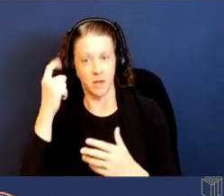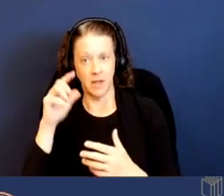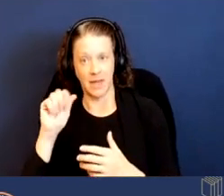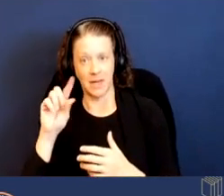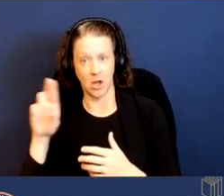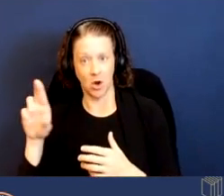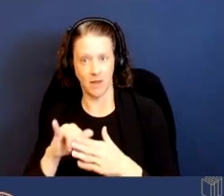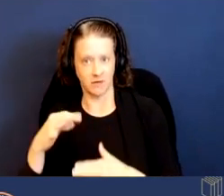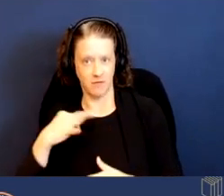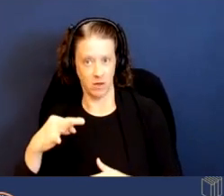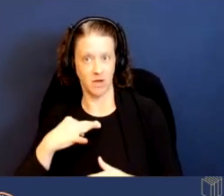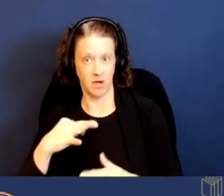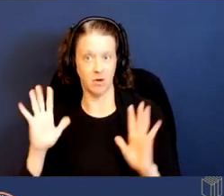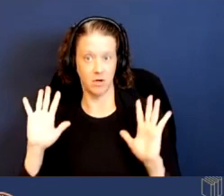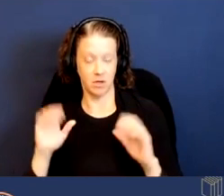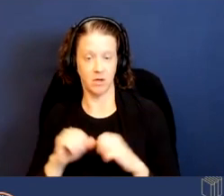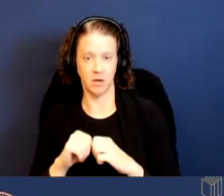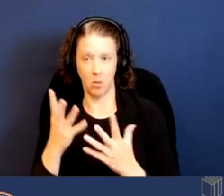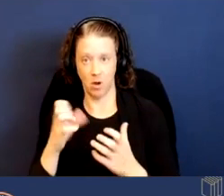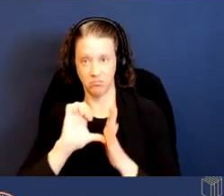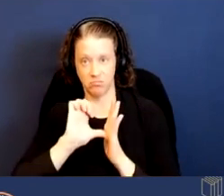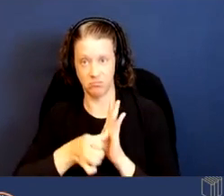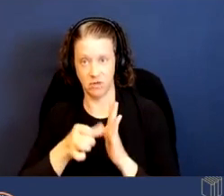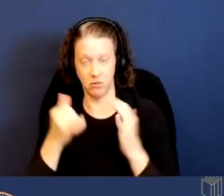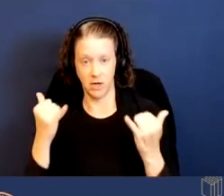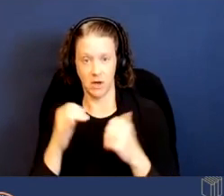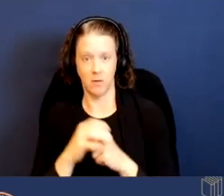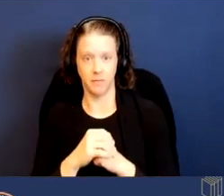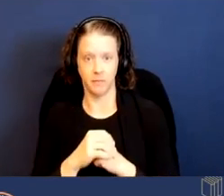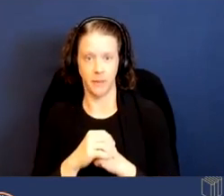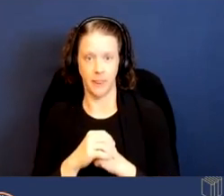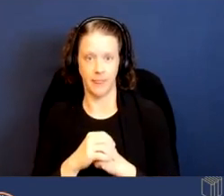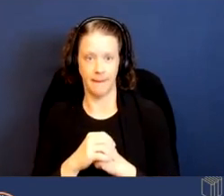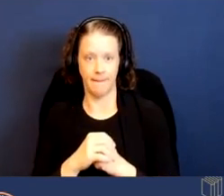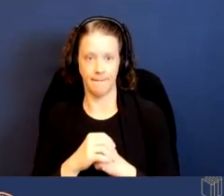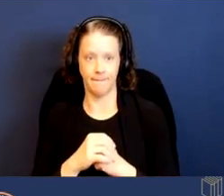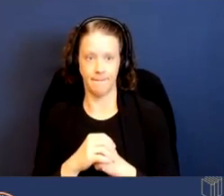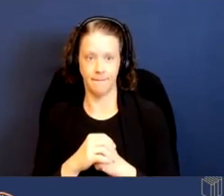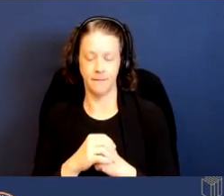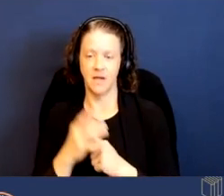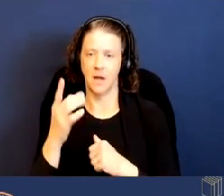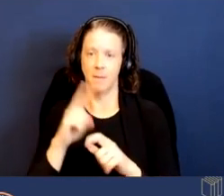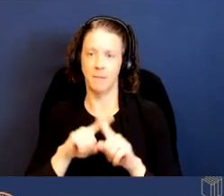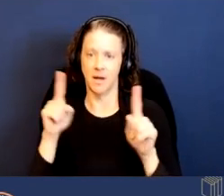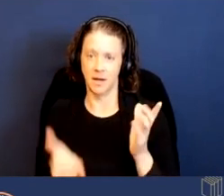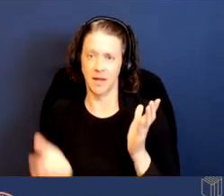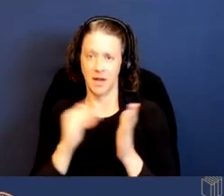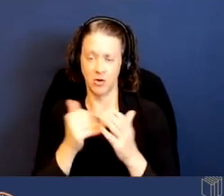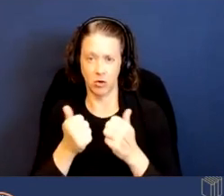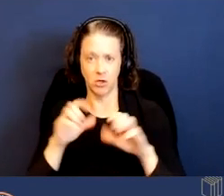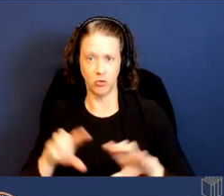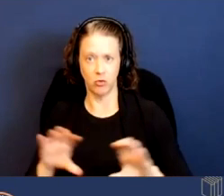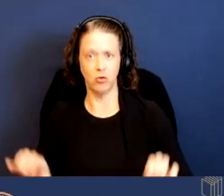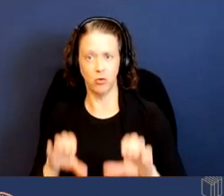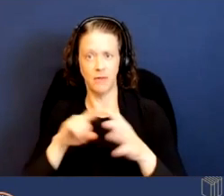to, emphasize that at this point in time. And so, but really, again, conducting those